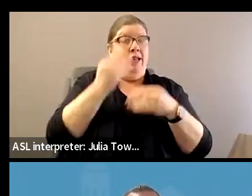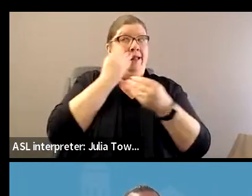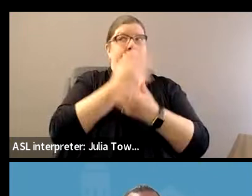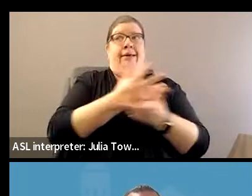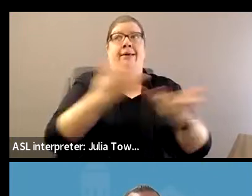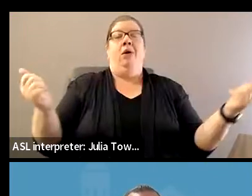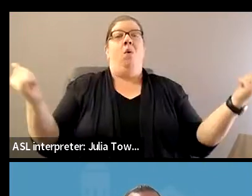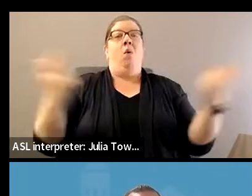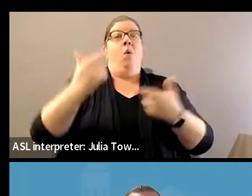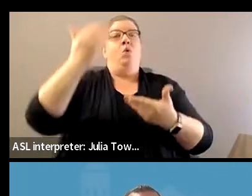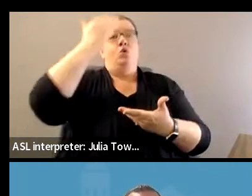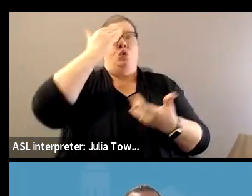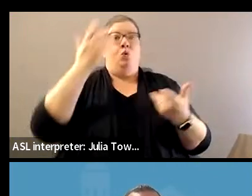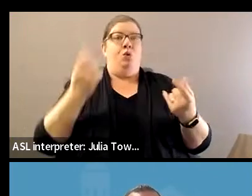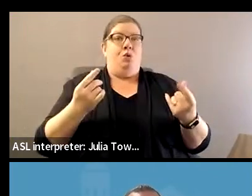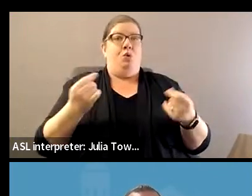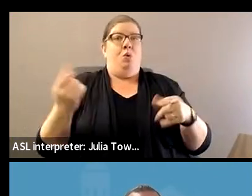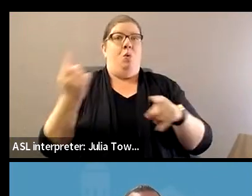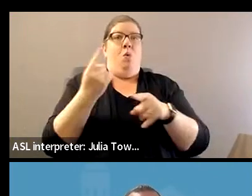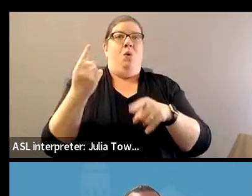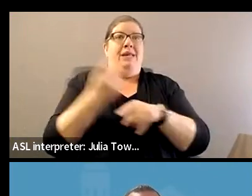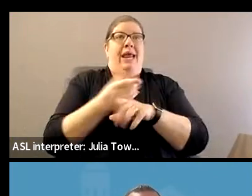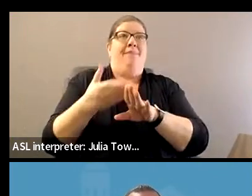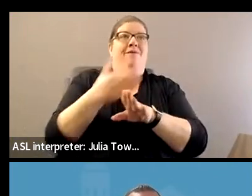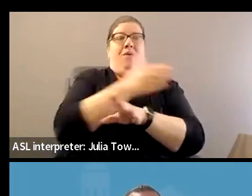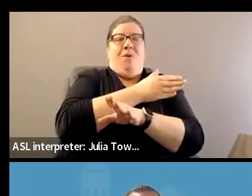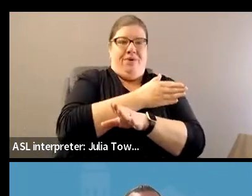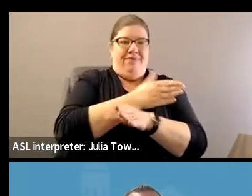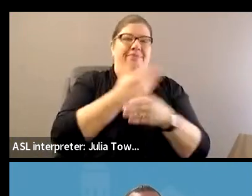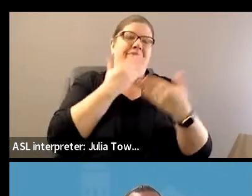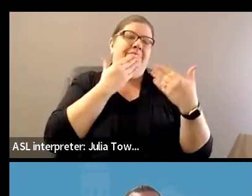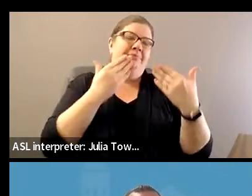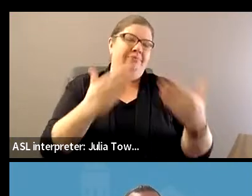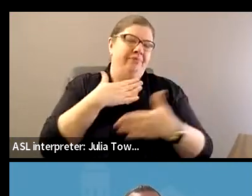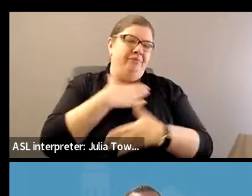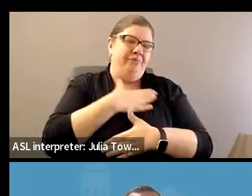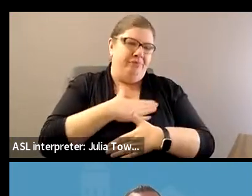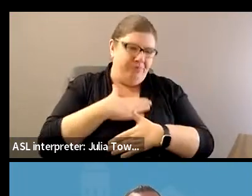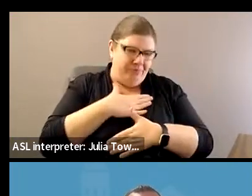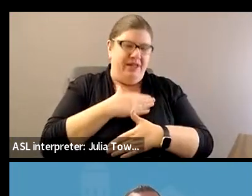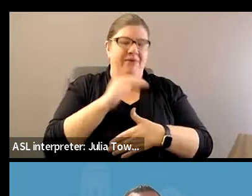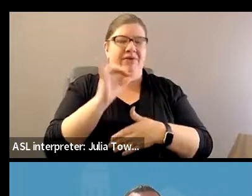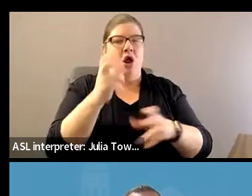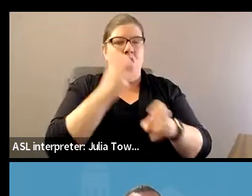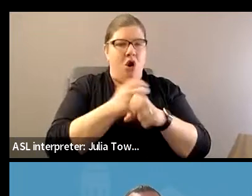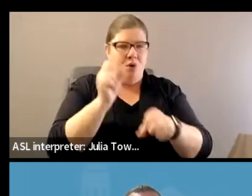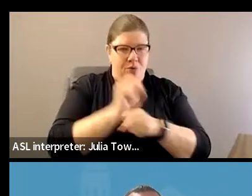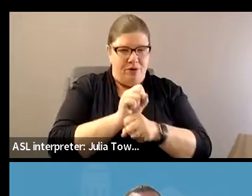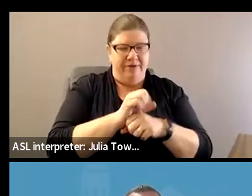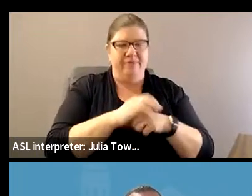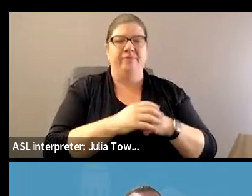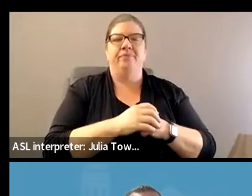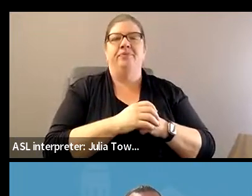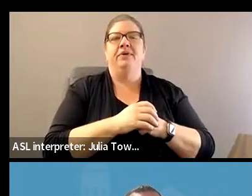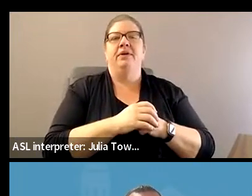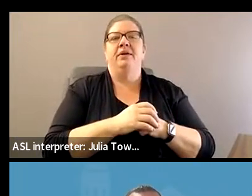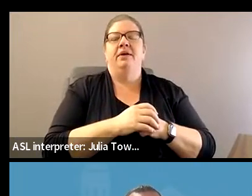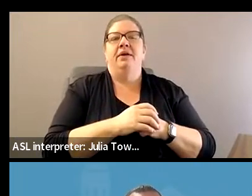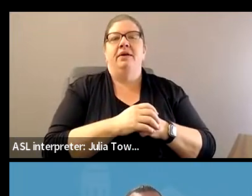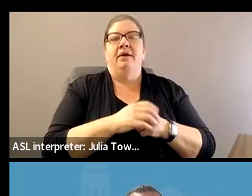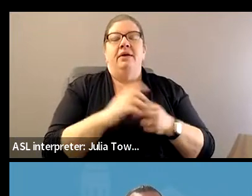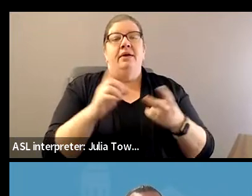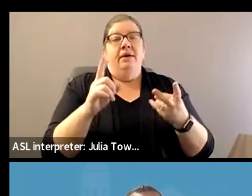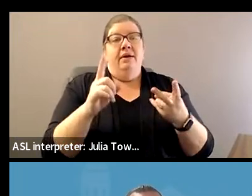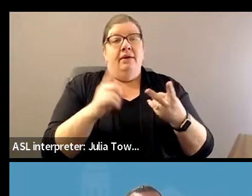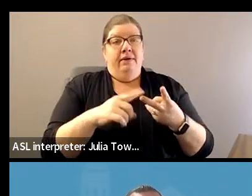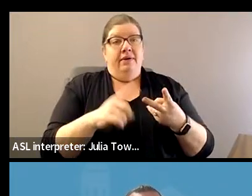everybody knew what to do the day before school. So my appreciation for all that hard work. And